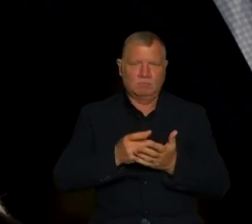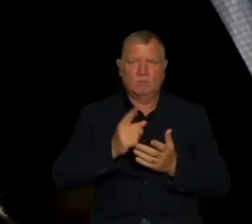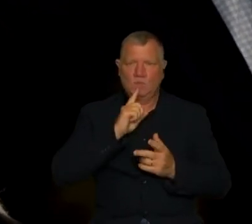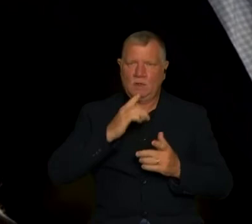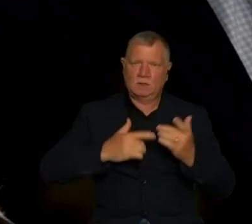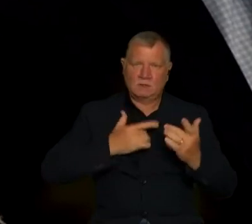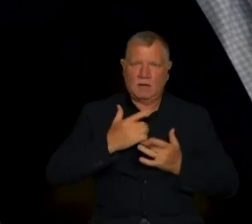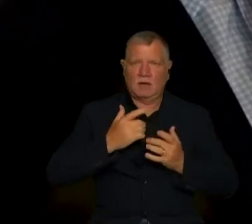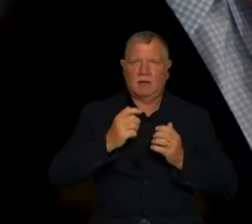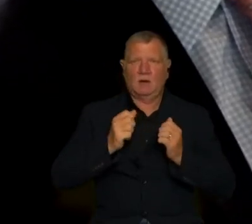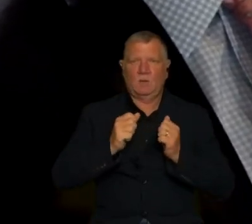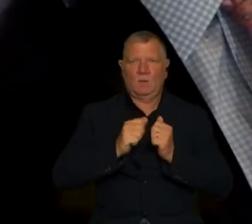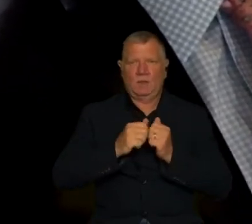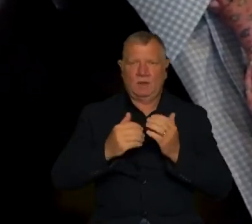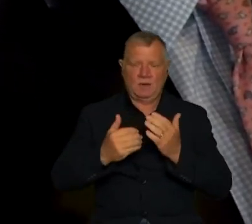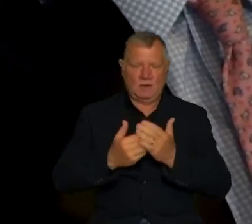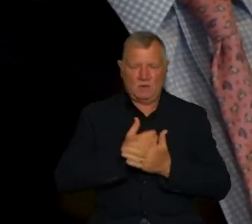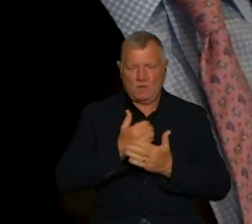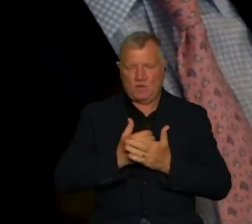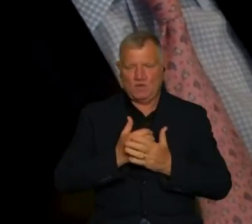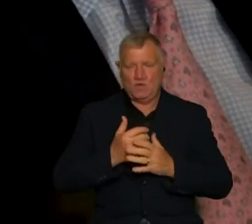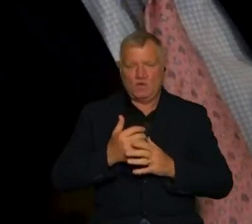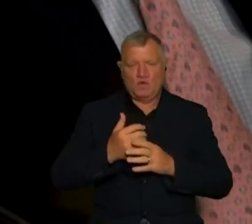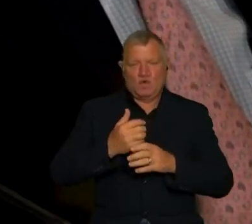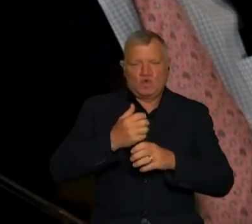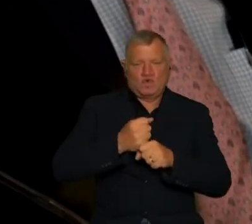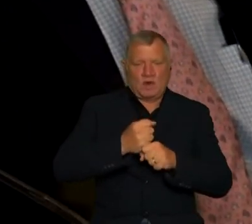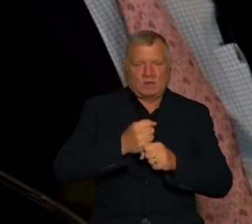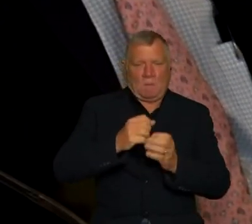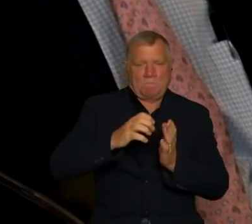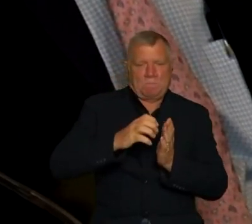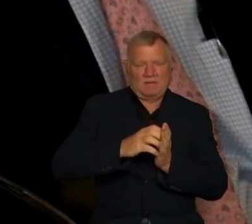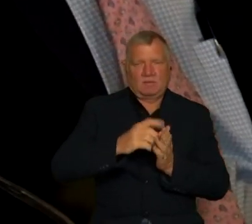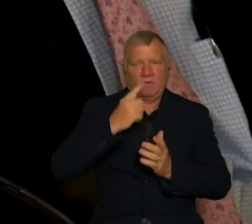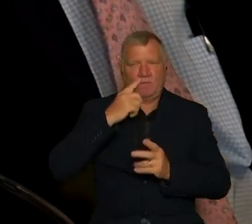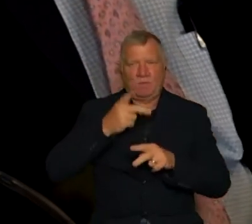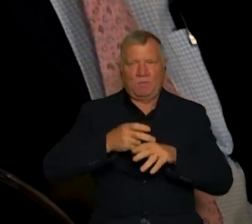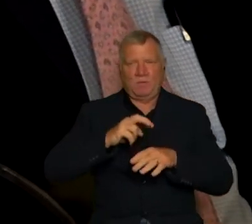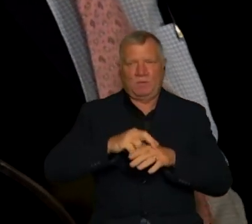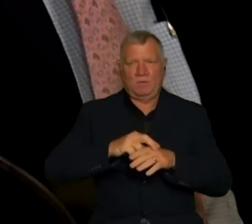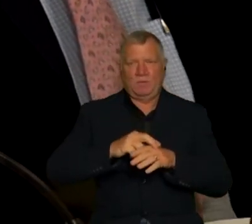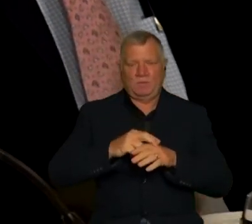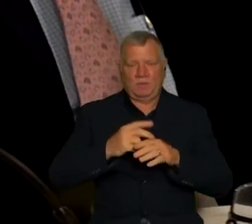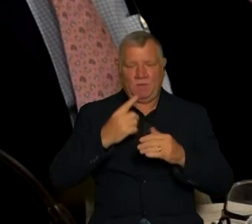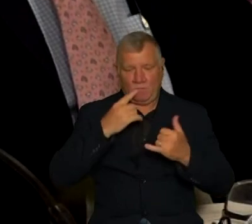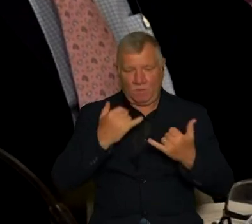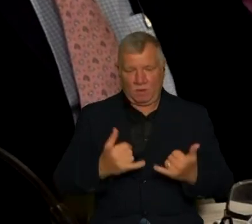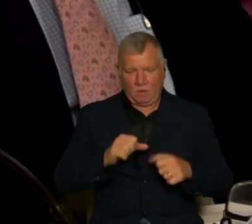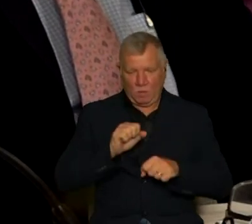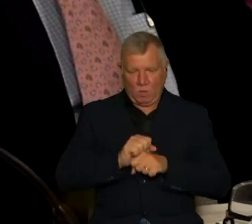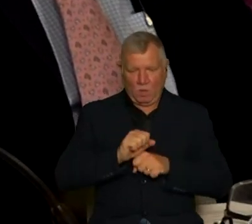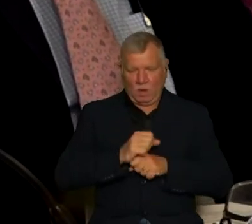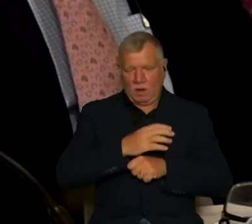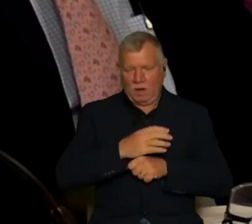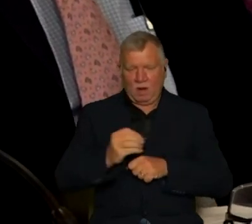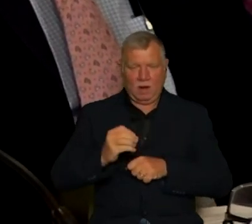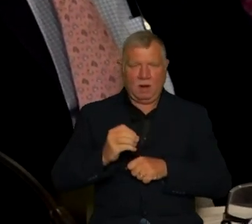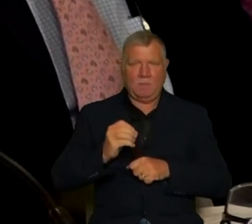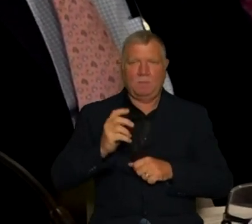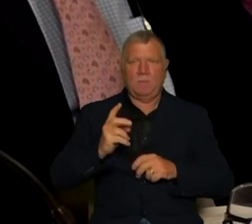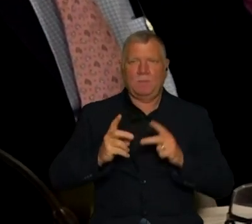excited about this new trust that it's happening for the people of Puerto Rico, the current employees that are in the plan, and